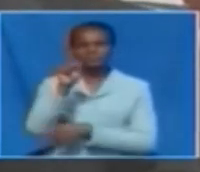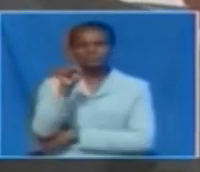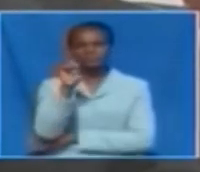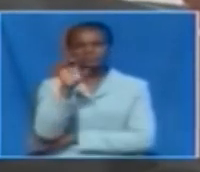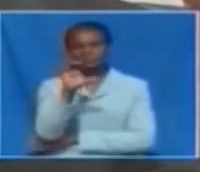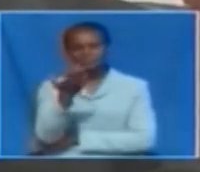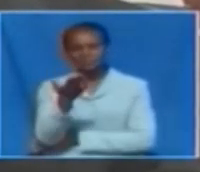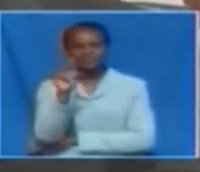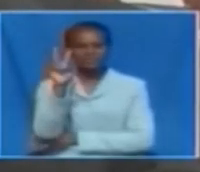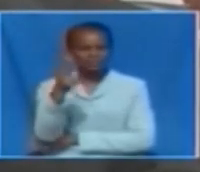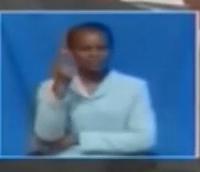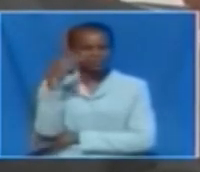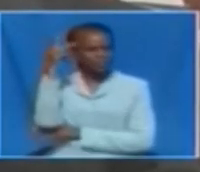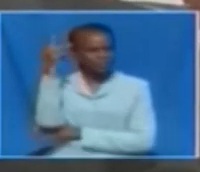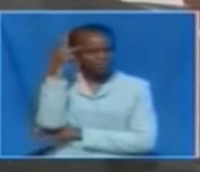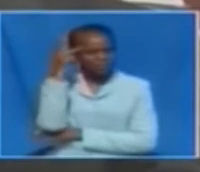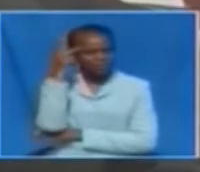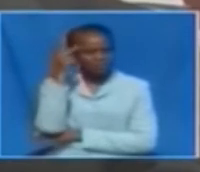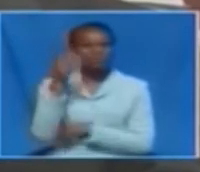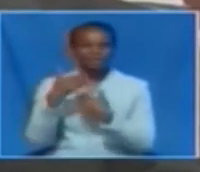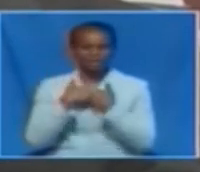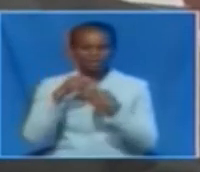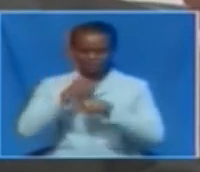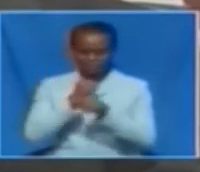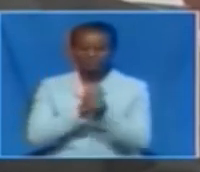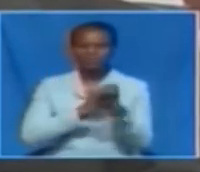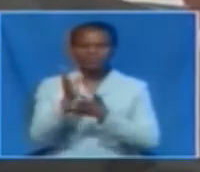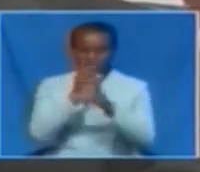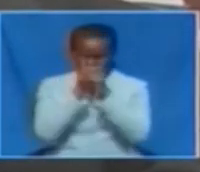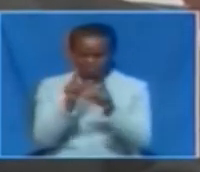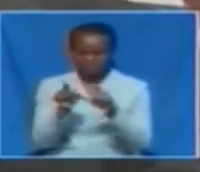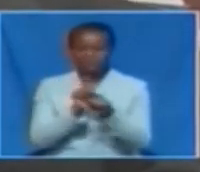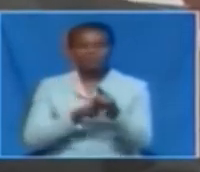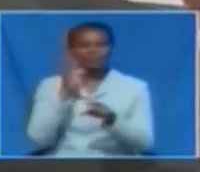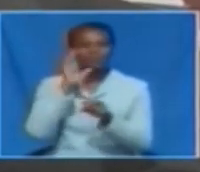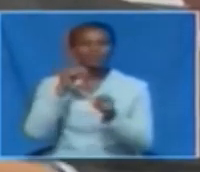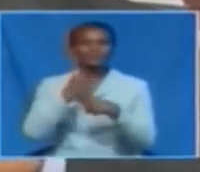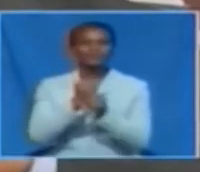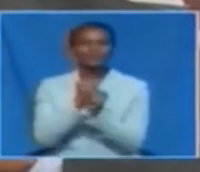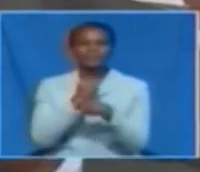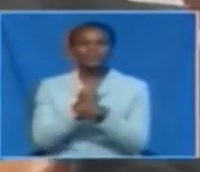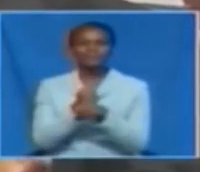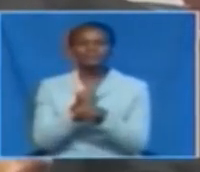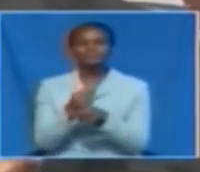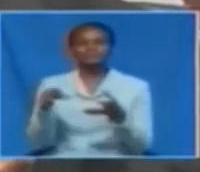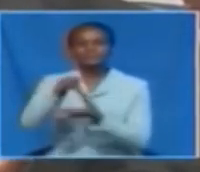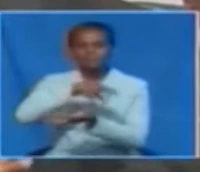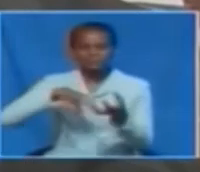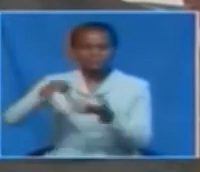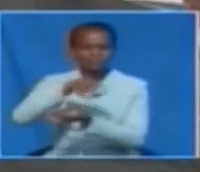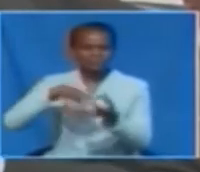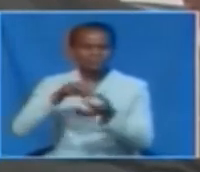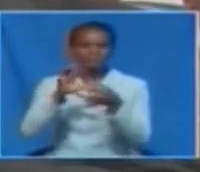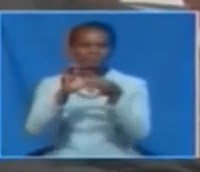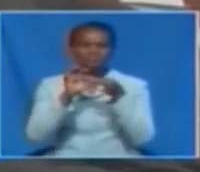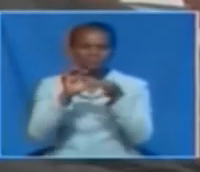issue. Secondly, politically, they have made the right decision because it is going to frustrate the unity